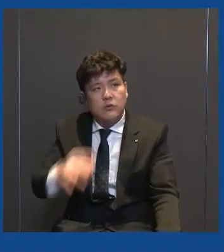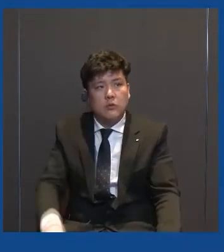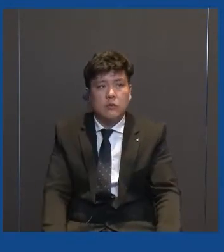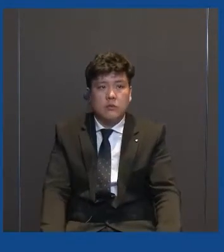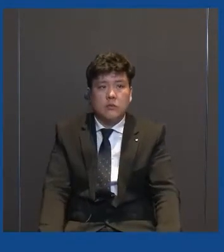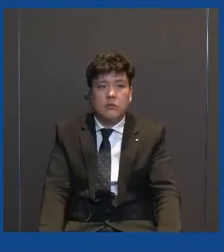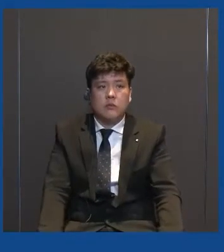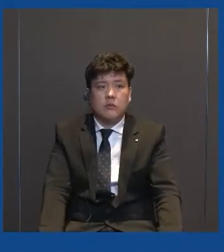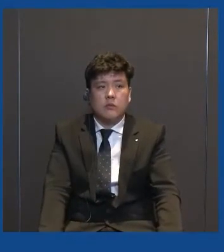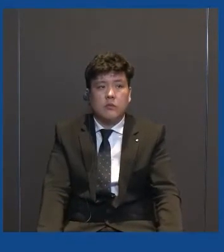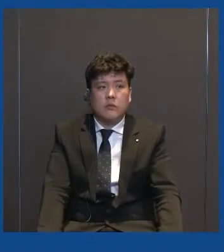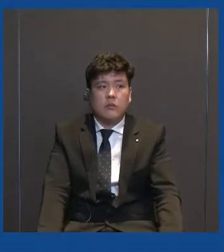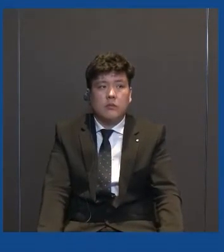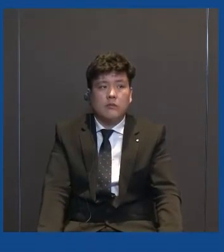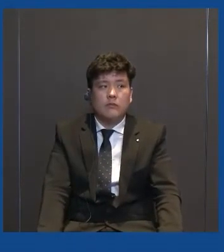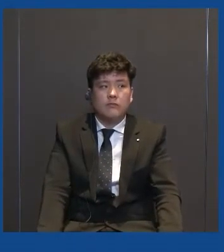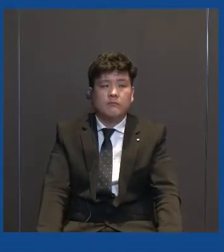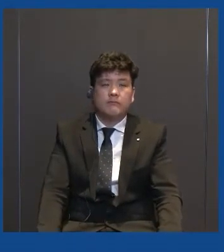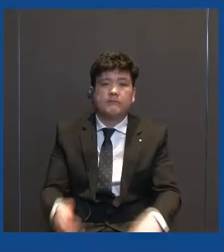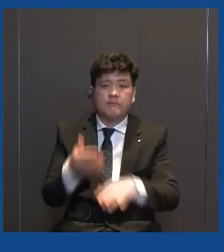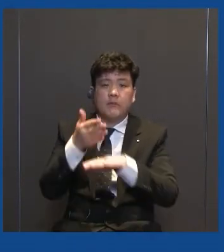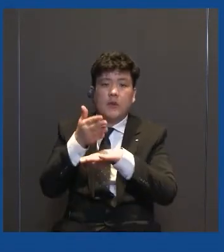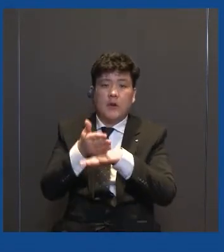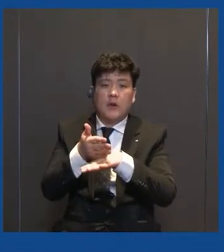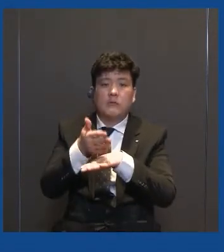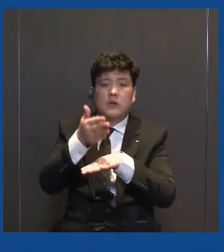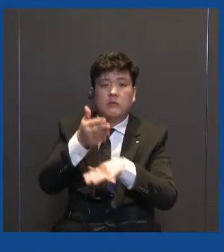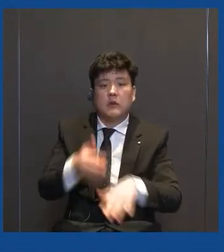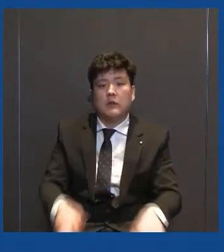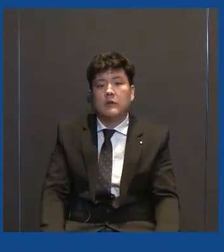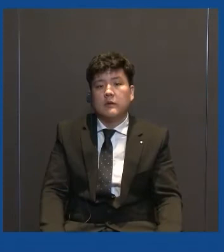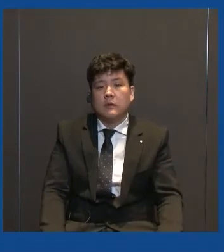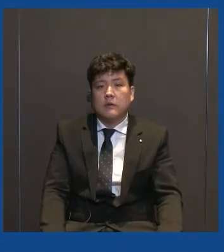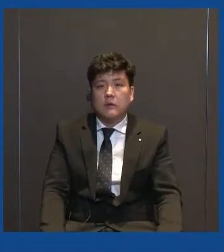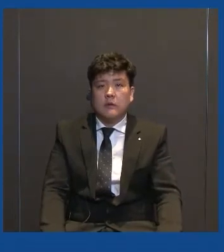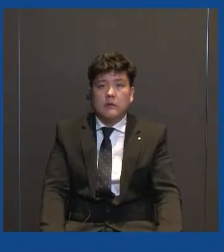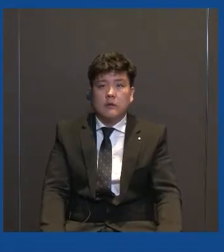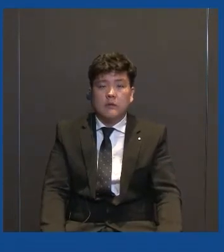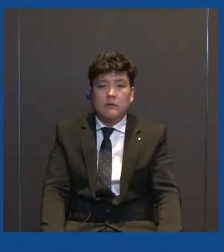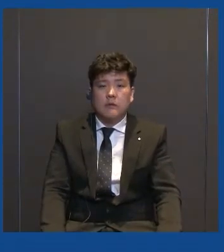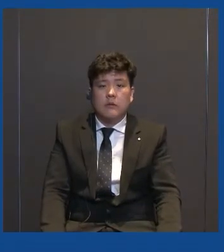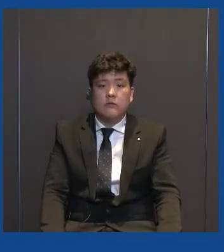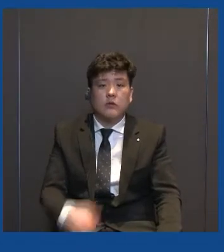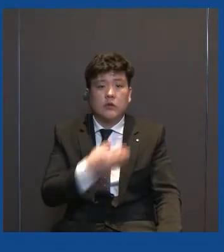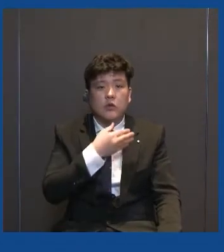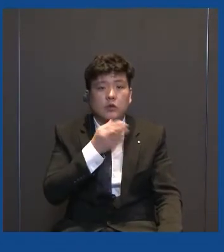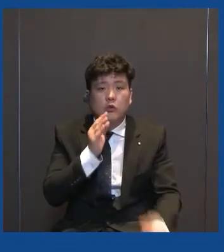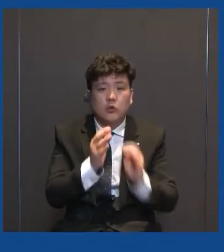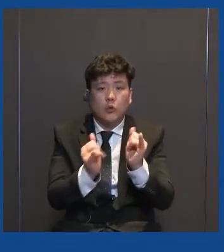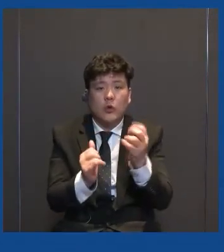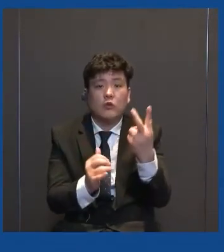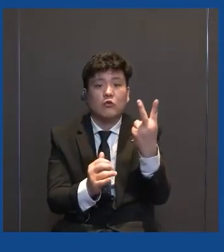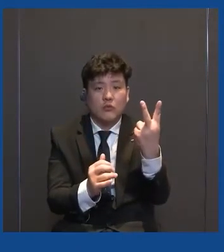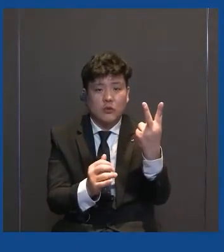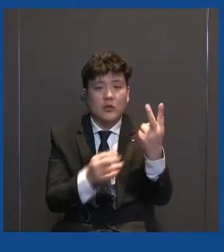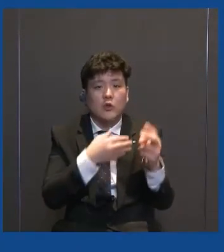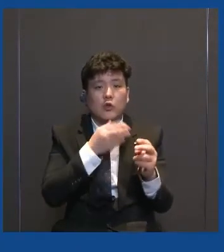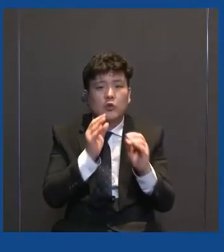for educating or training older persons using this online channels?